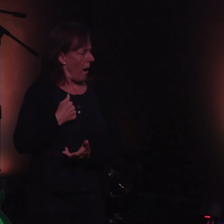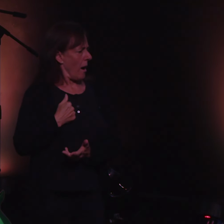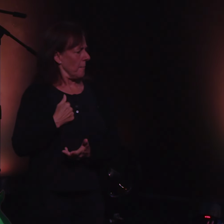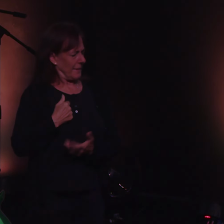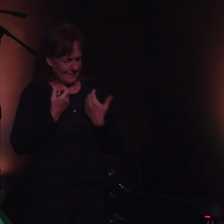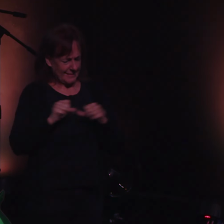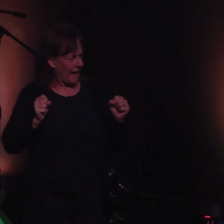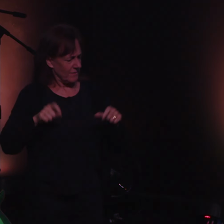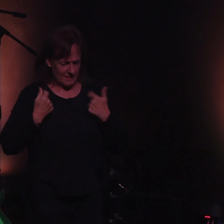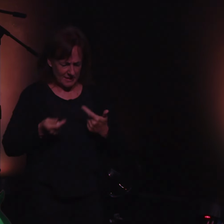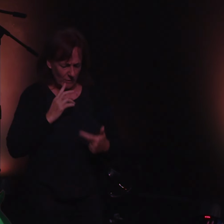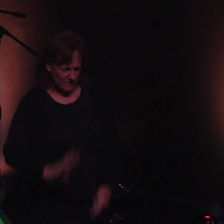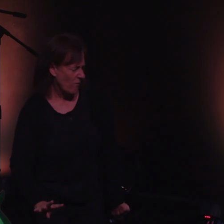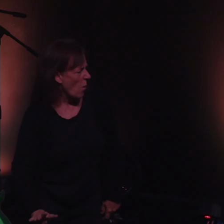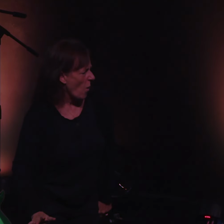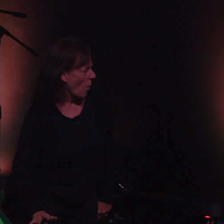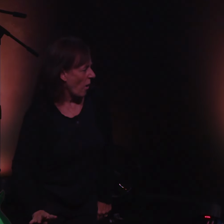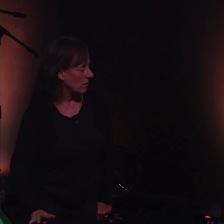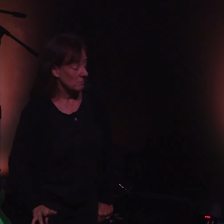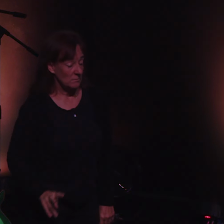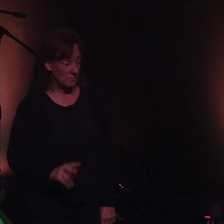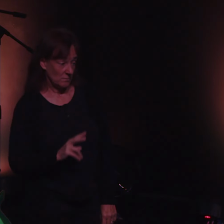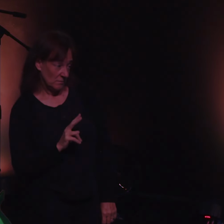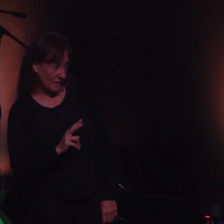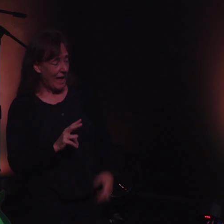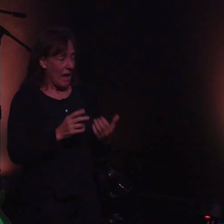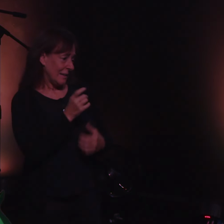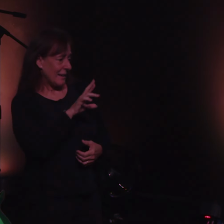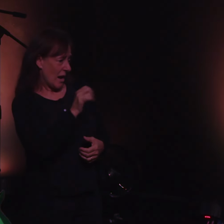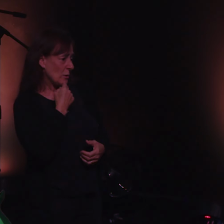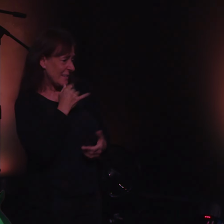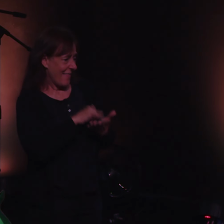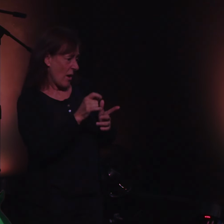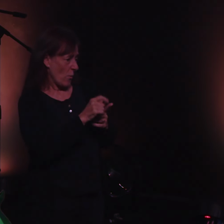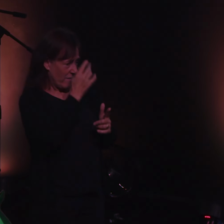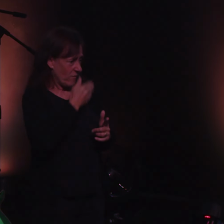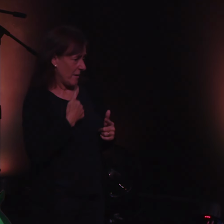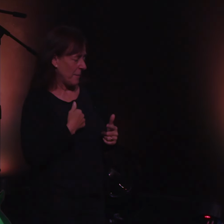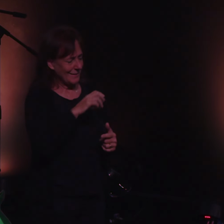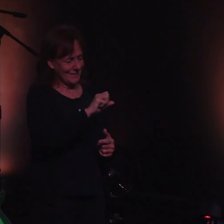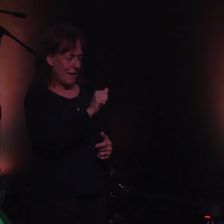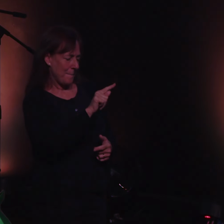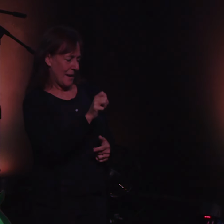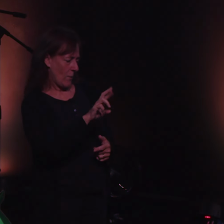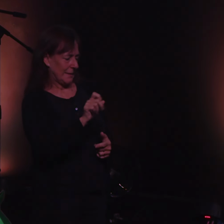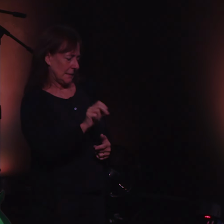I've been saved since I was 4. How dare you say that word in front of me, Samaritan?